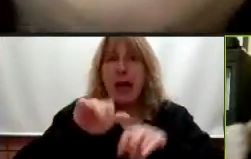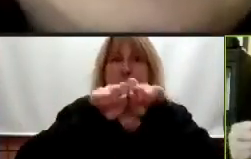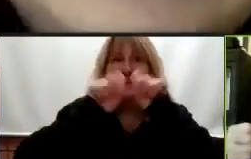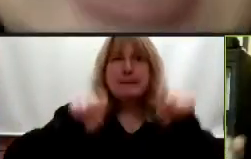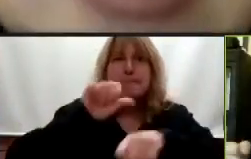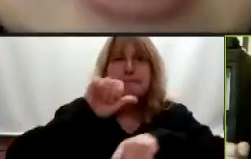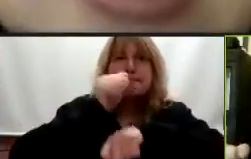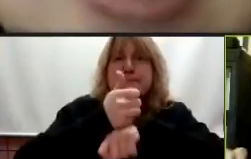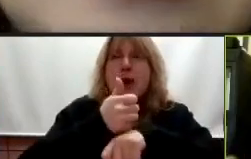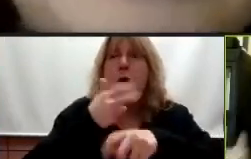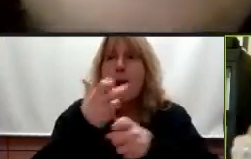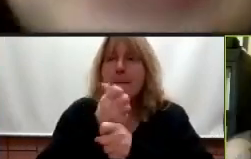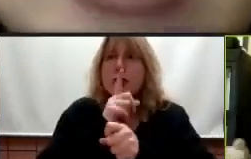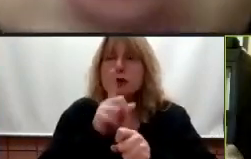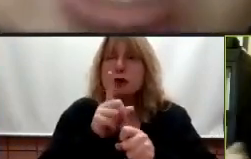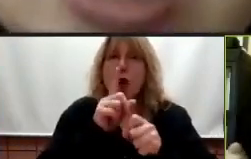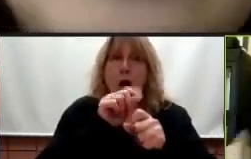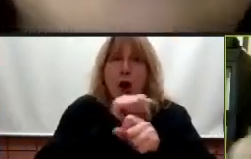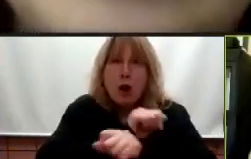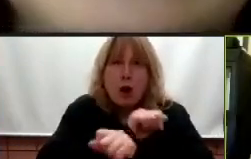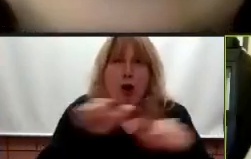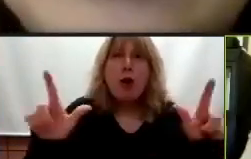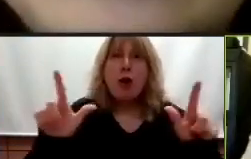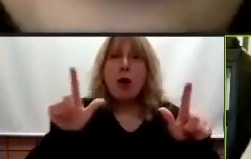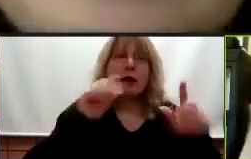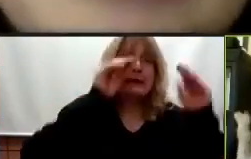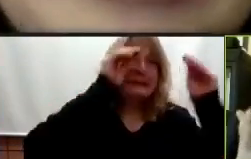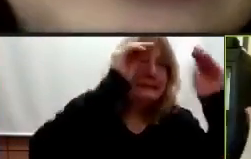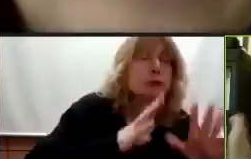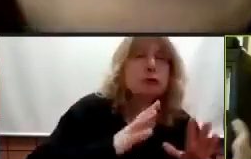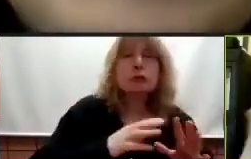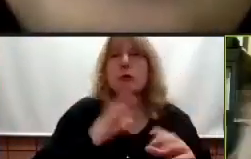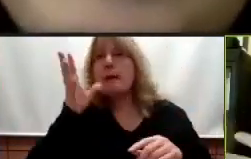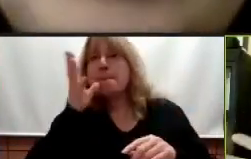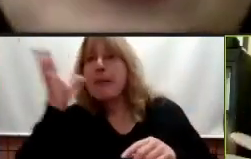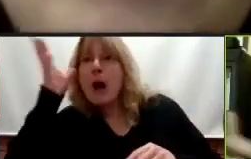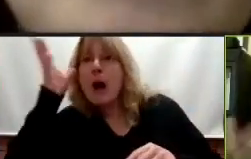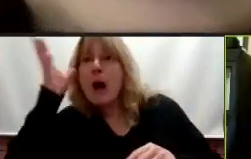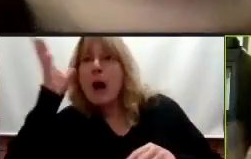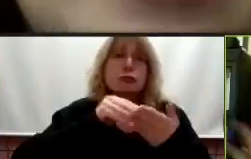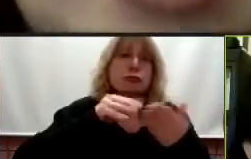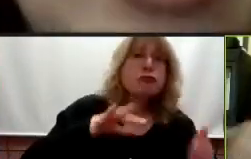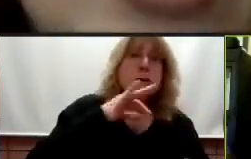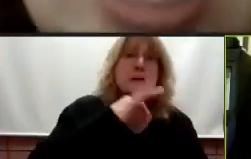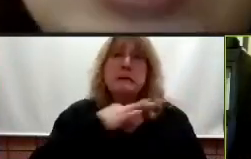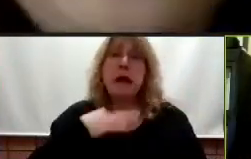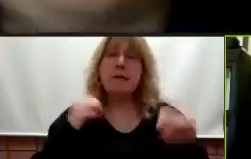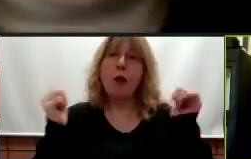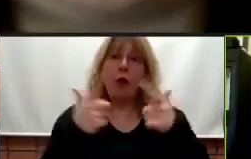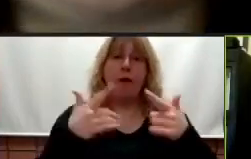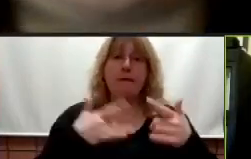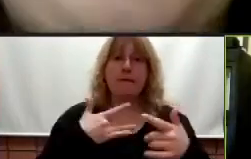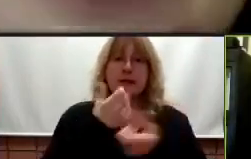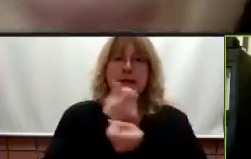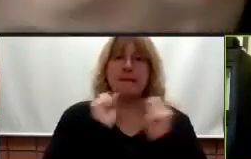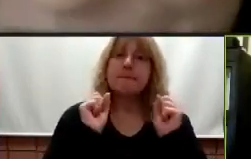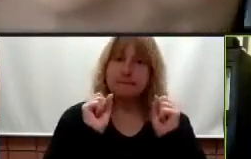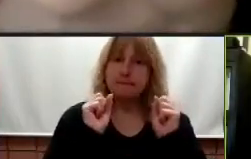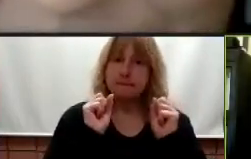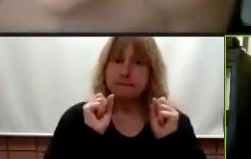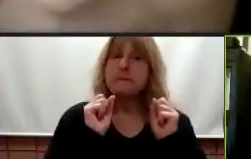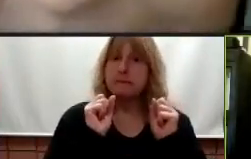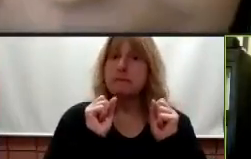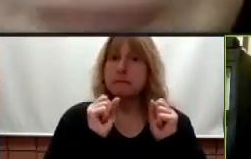all feeling, yes, this is safe. Yes, we can do this. So Ironetta, you're off mute. If you could go first, and then Erin, we'll shift to